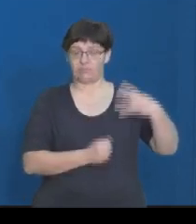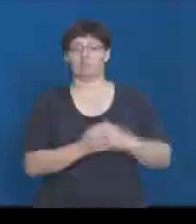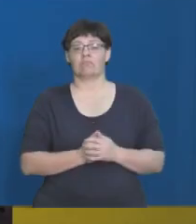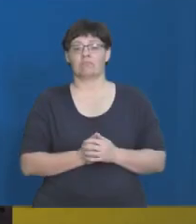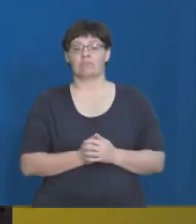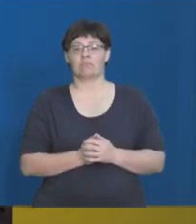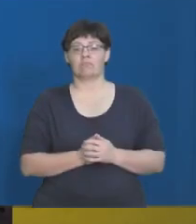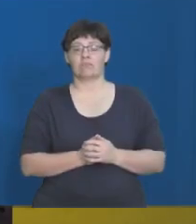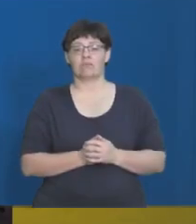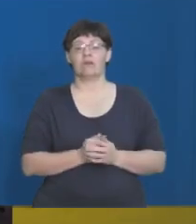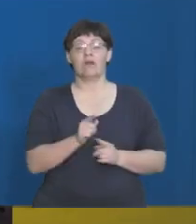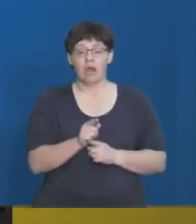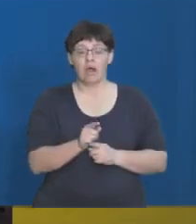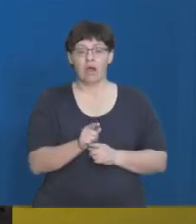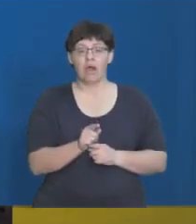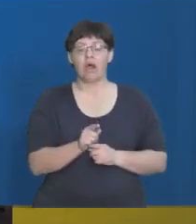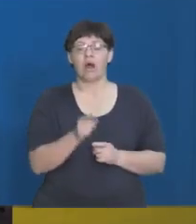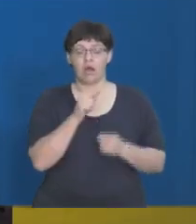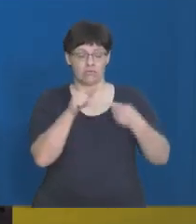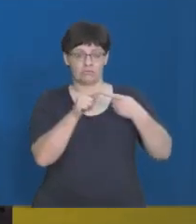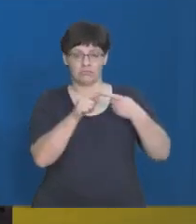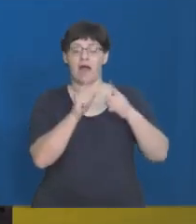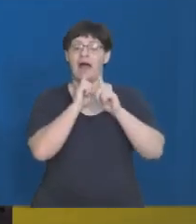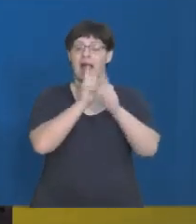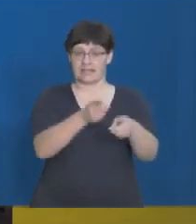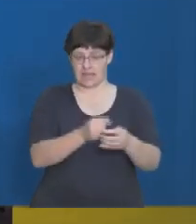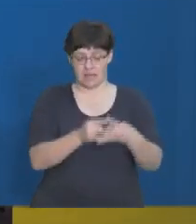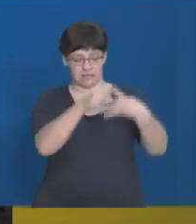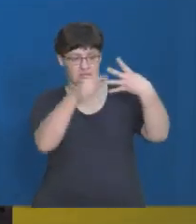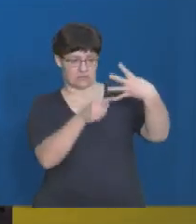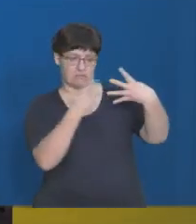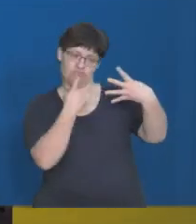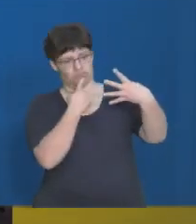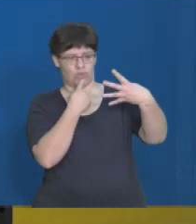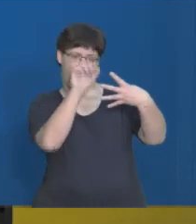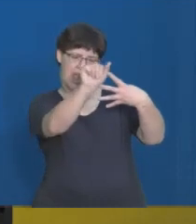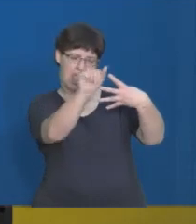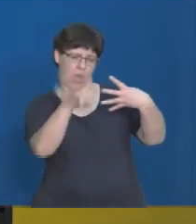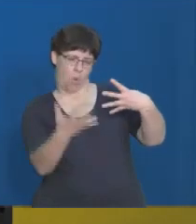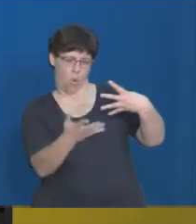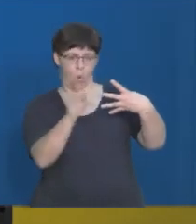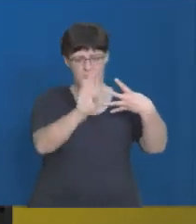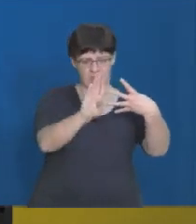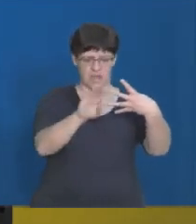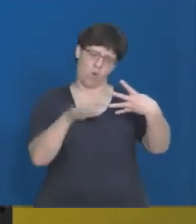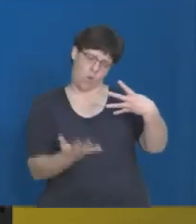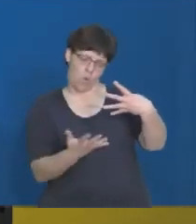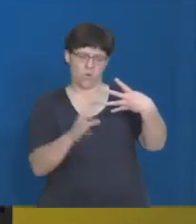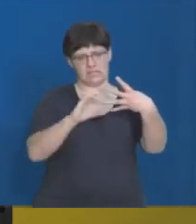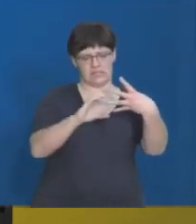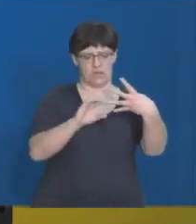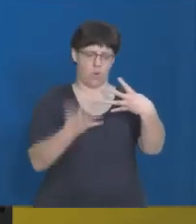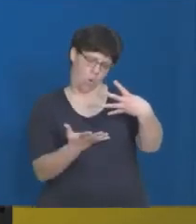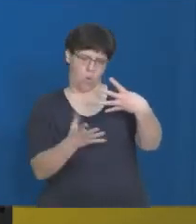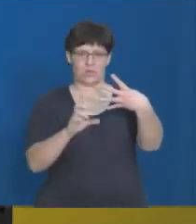Right, there is one option that answers the paper, so you have to choose either option A or option B or option C or option